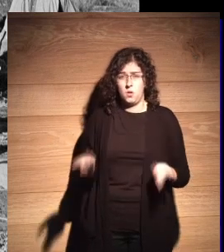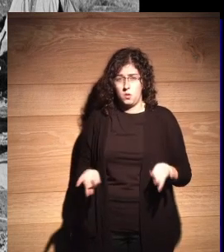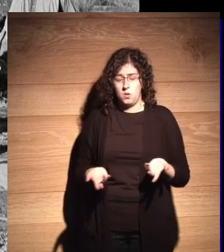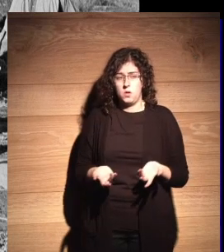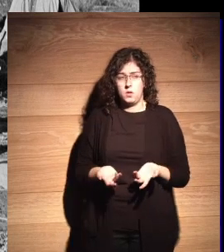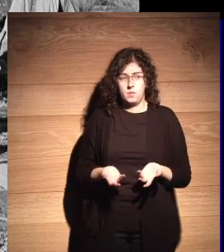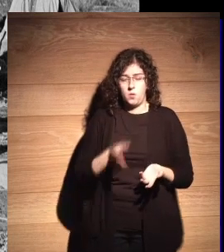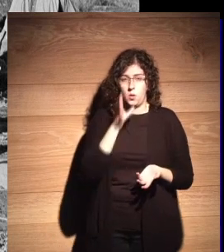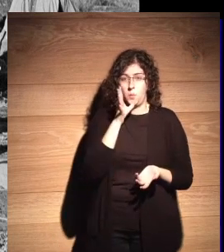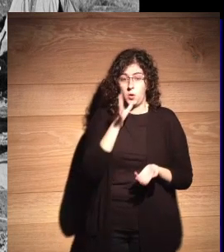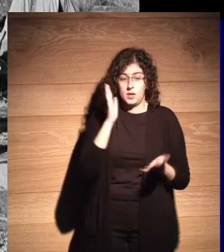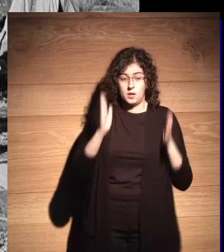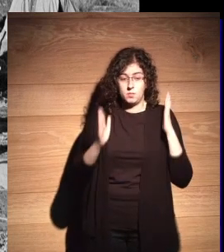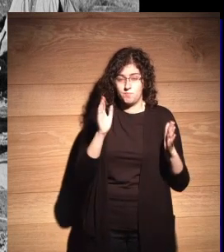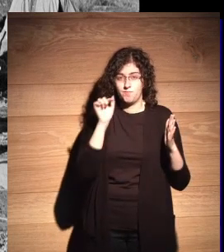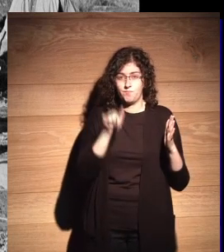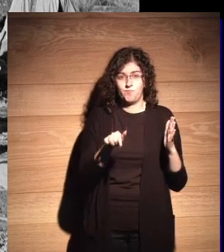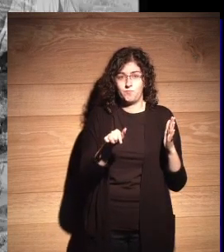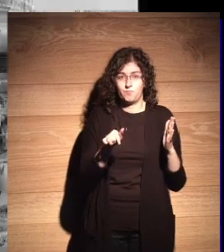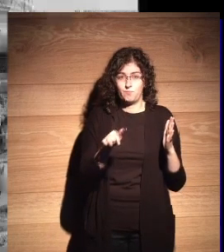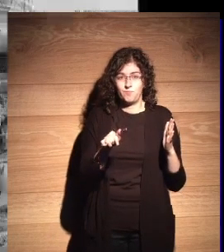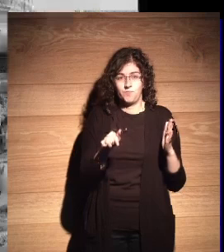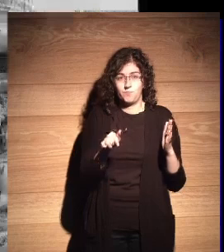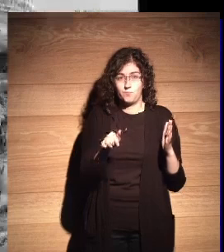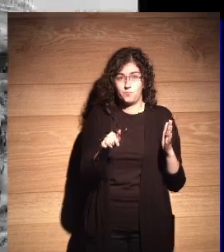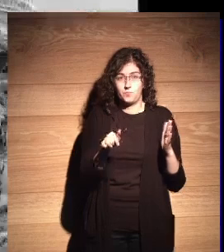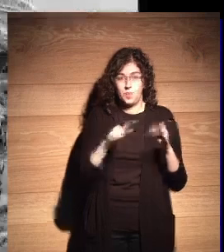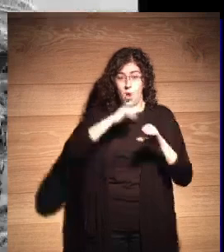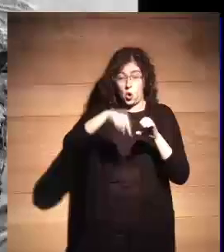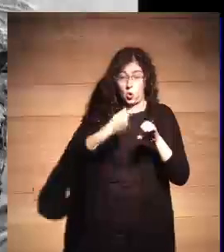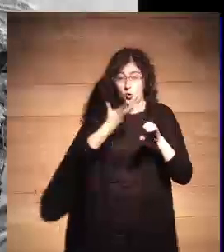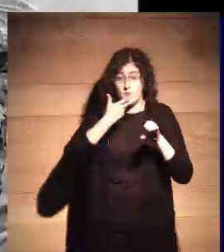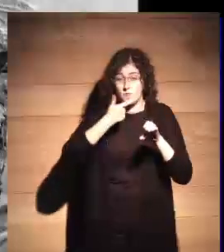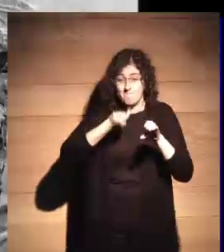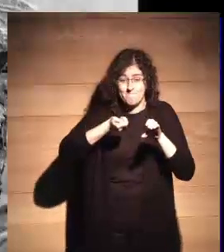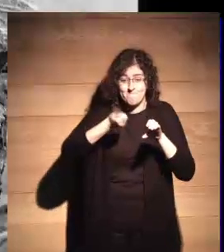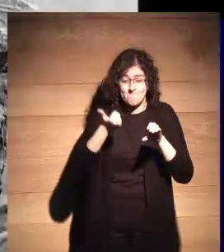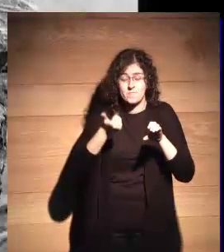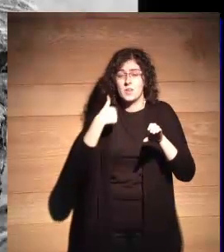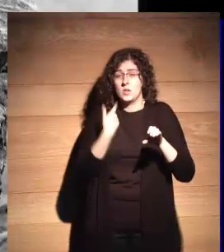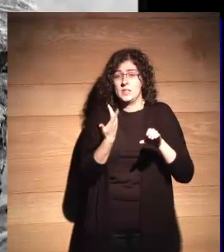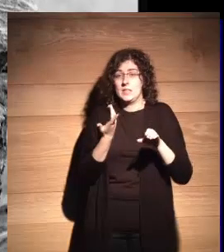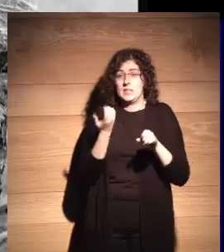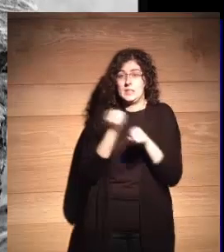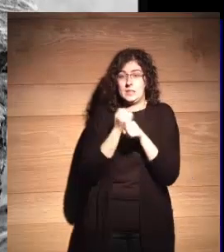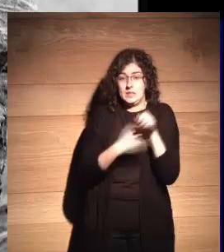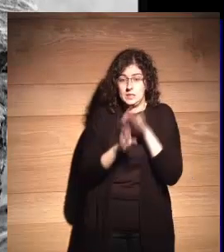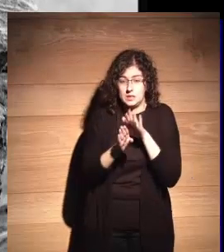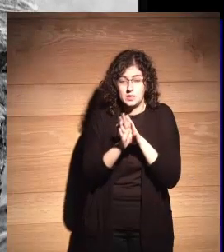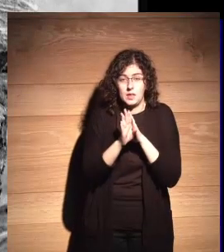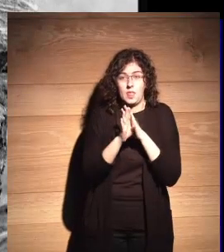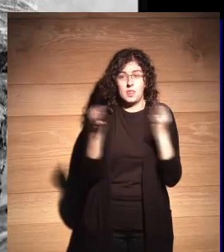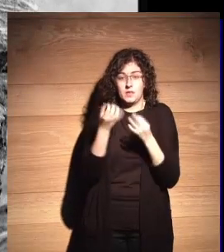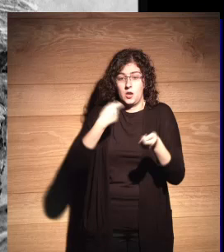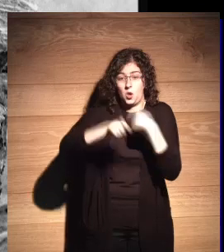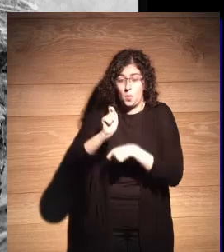few rolls of color. So in order to keep working, I had to buy some film, and the black and white was more available